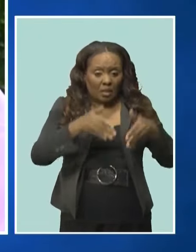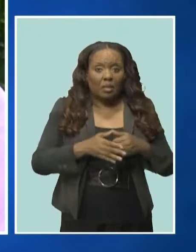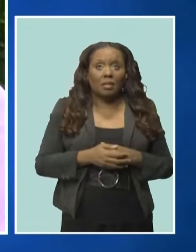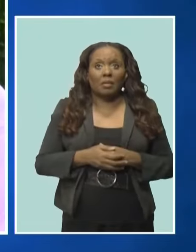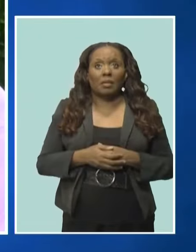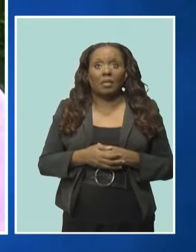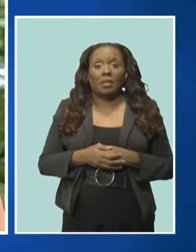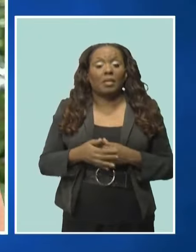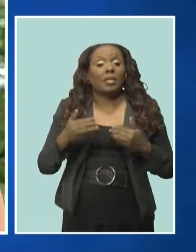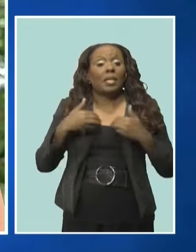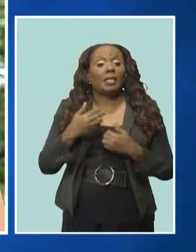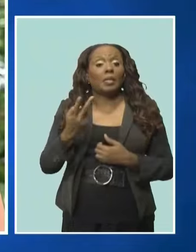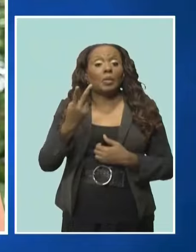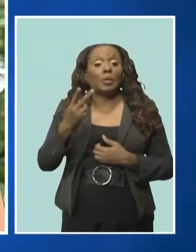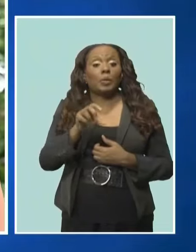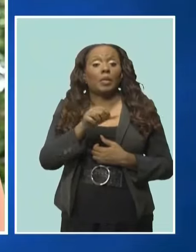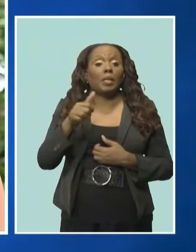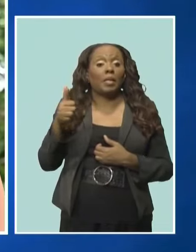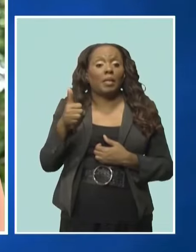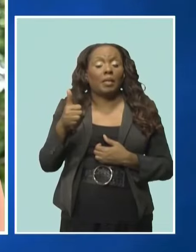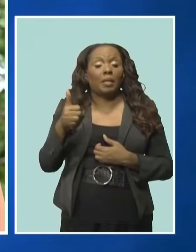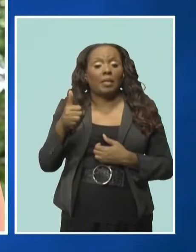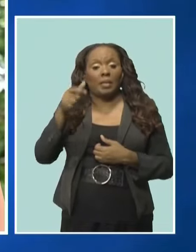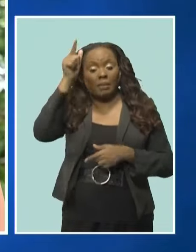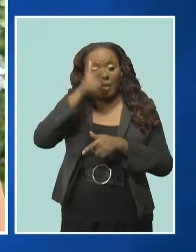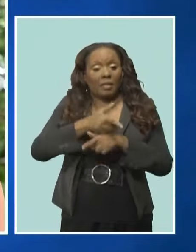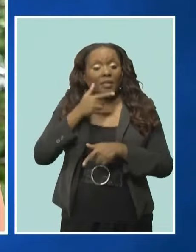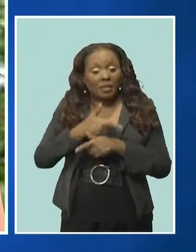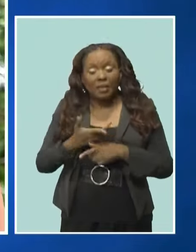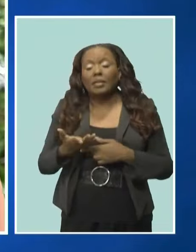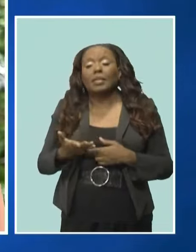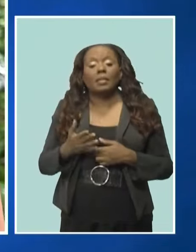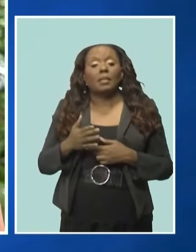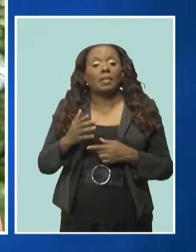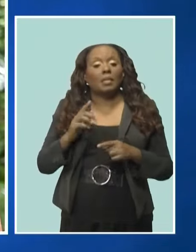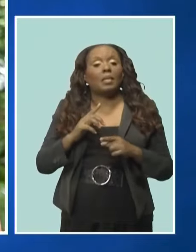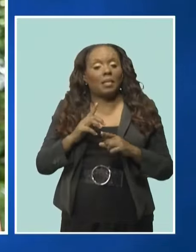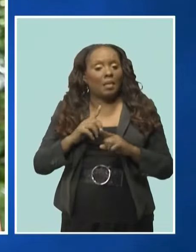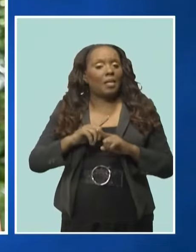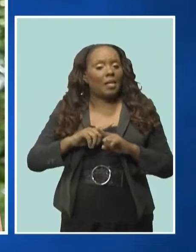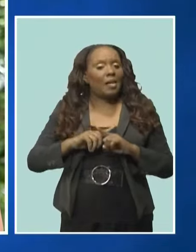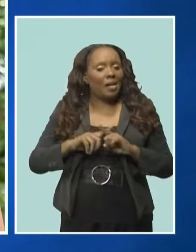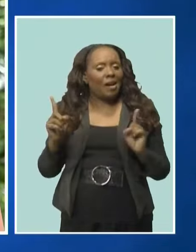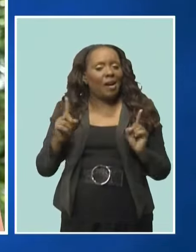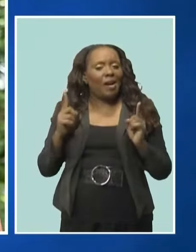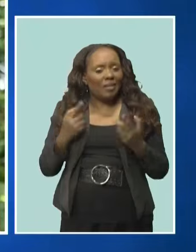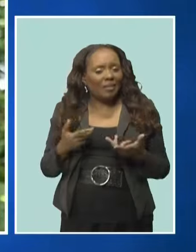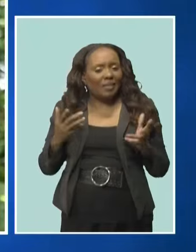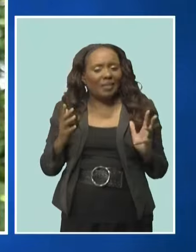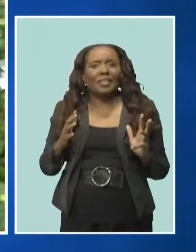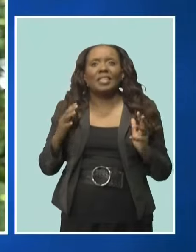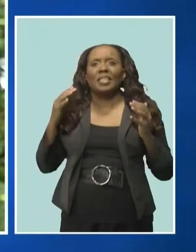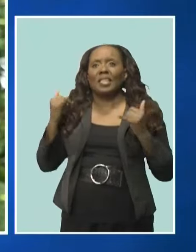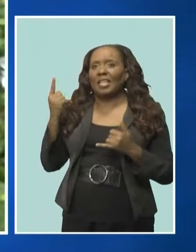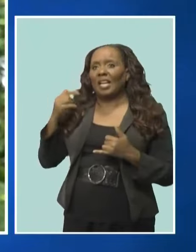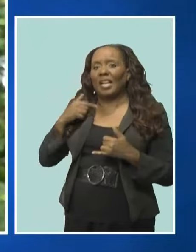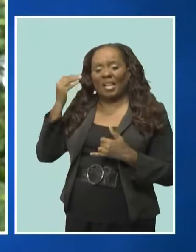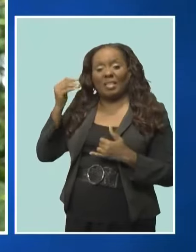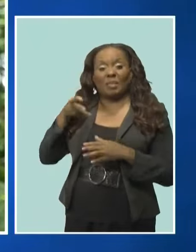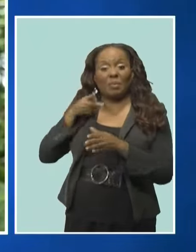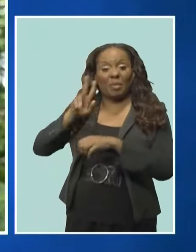to Queen's College. Principal of Providence was beaming with pride. I knew that Ariana could achieve great things this year.